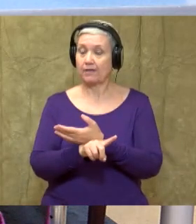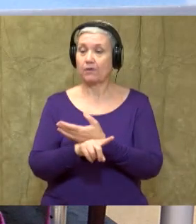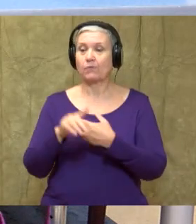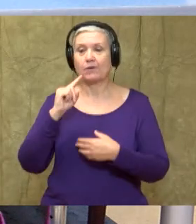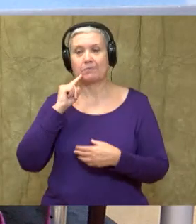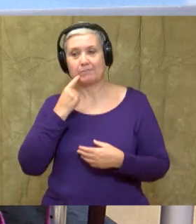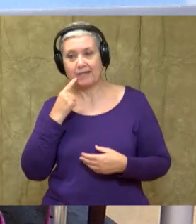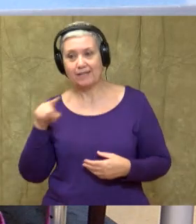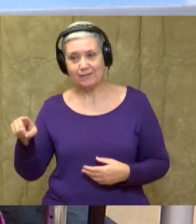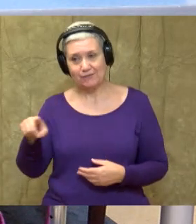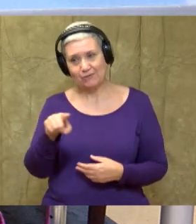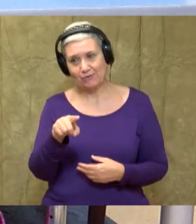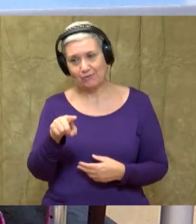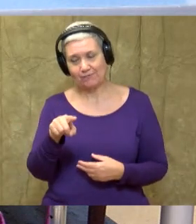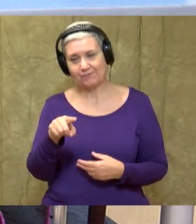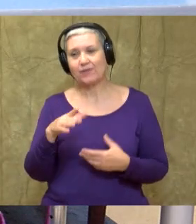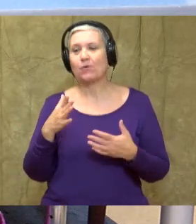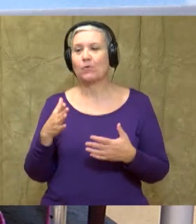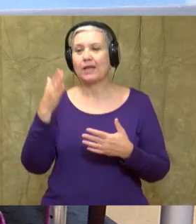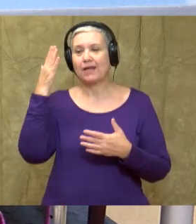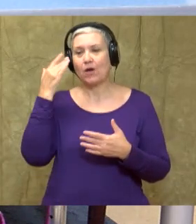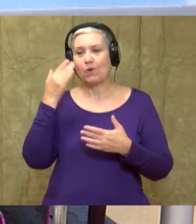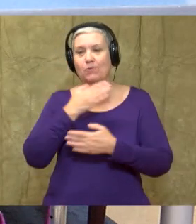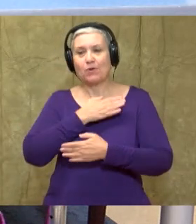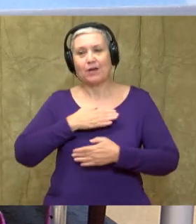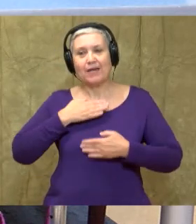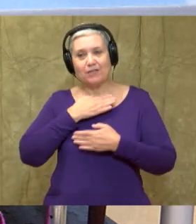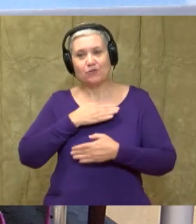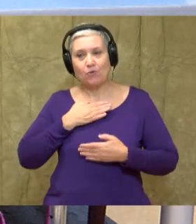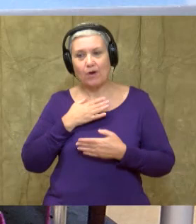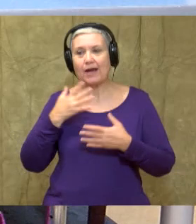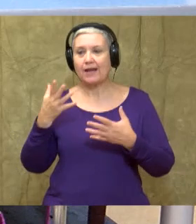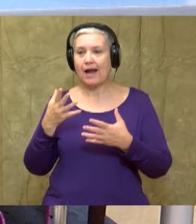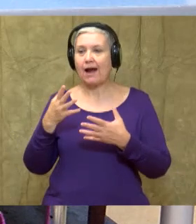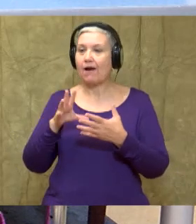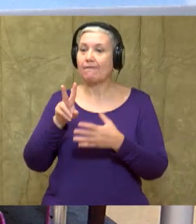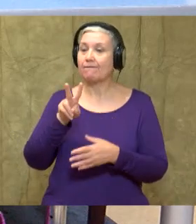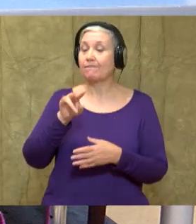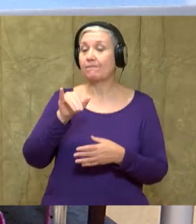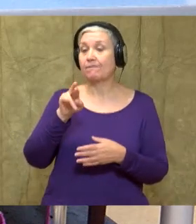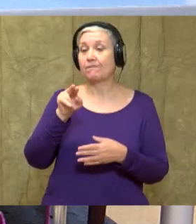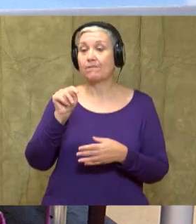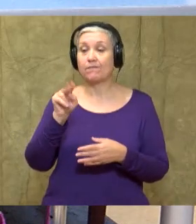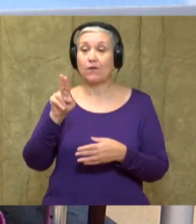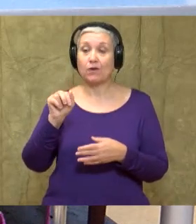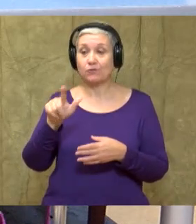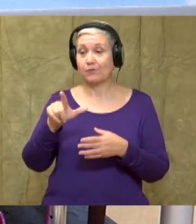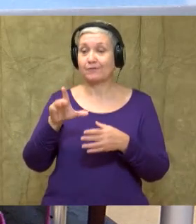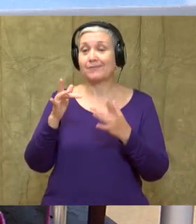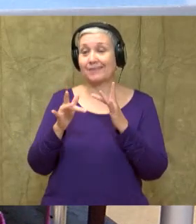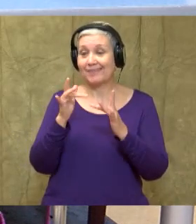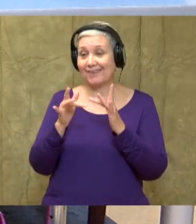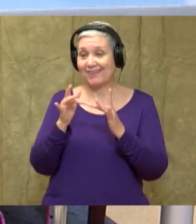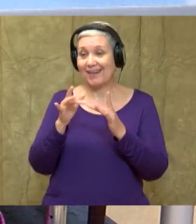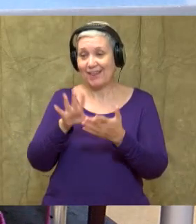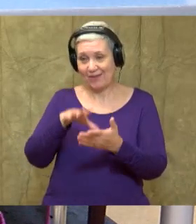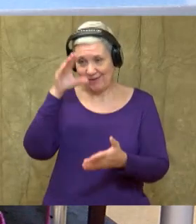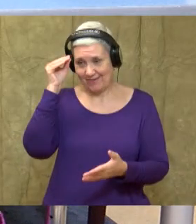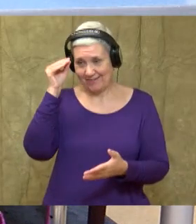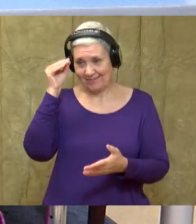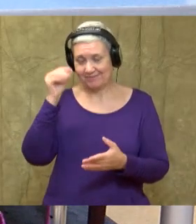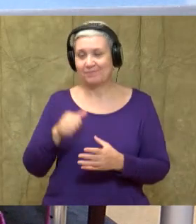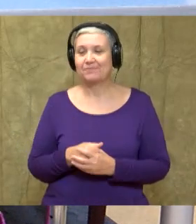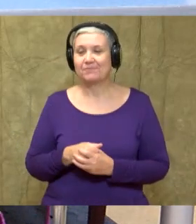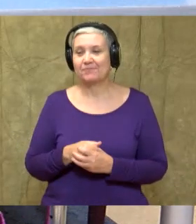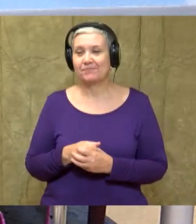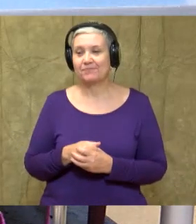you. We hope that you are enjoying our virtual learning. We're excited to come to you on live TV. But